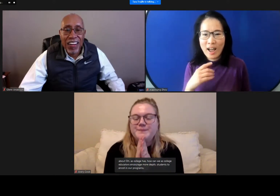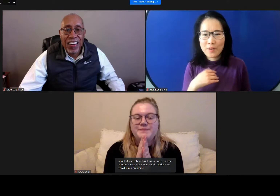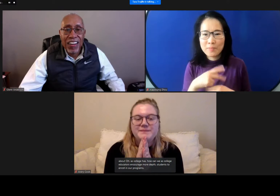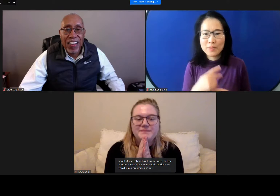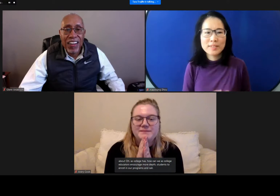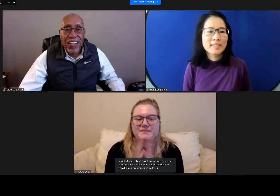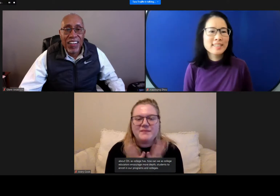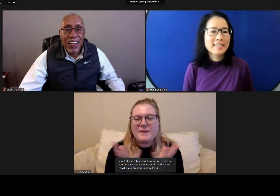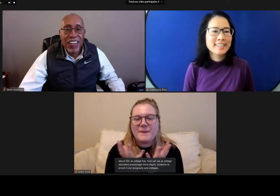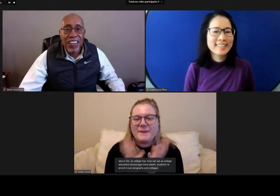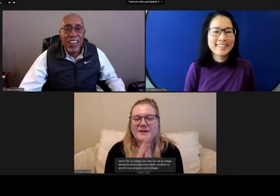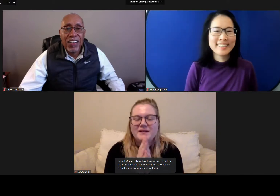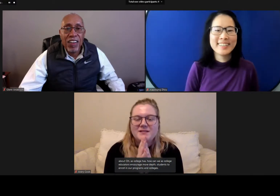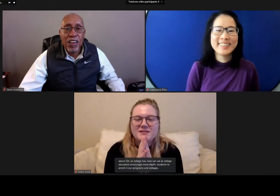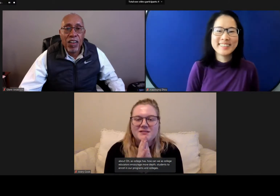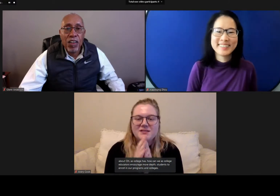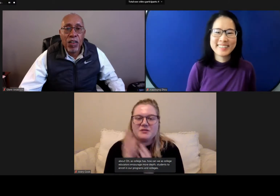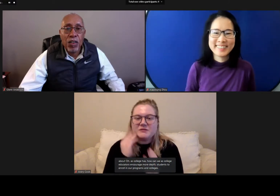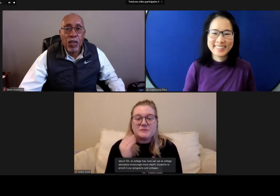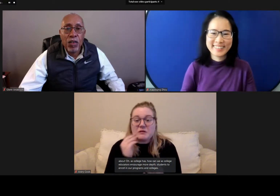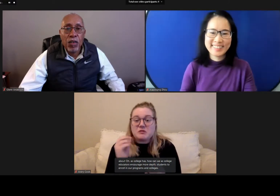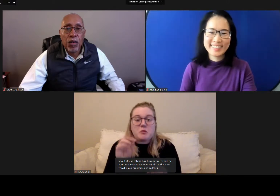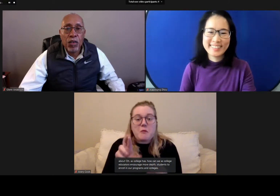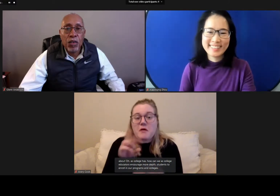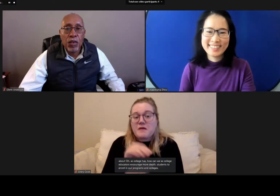and colleges?